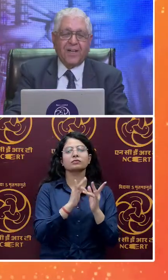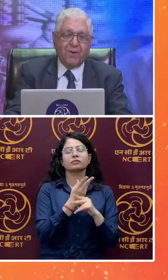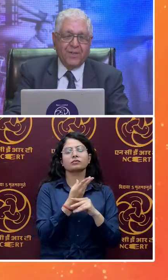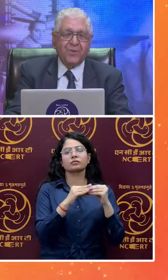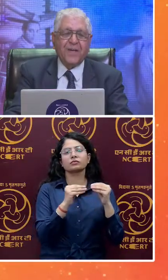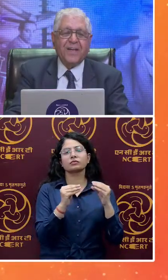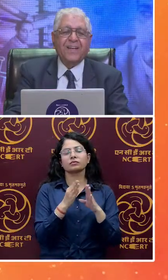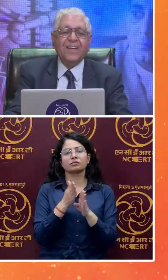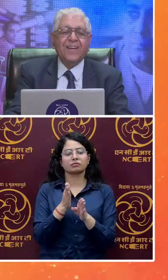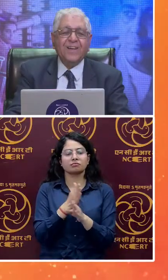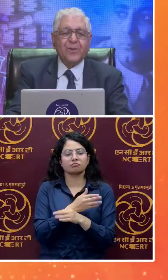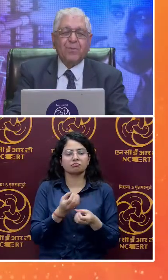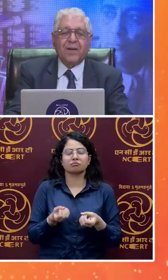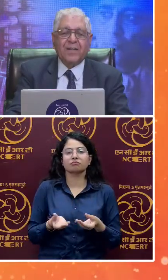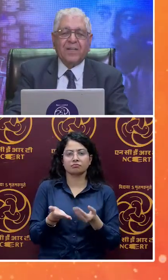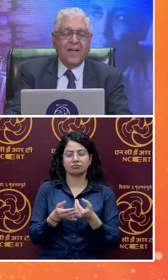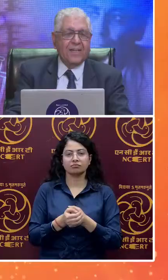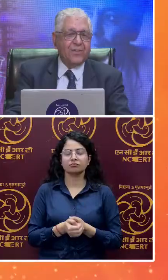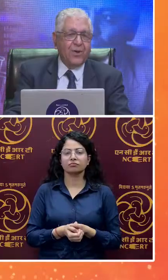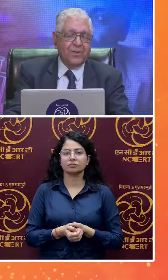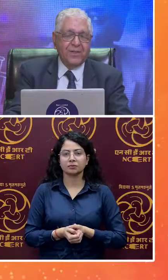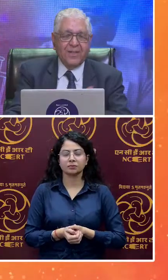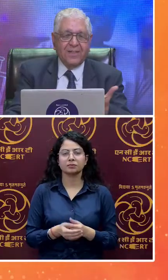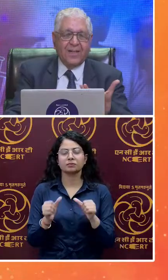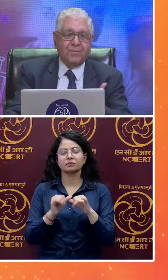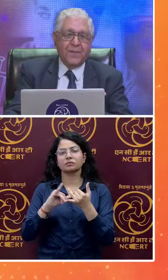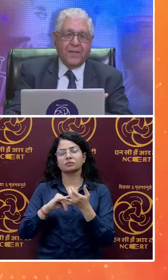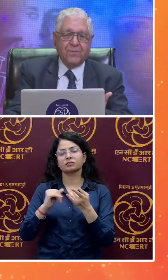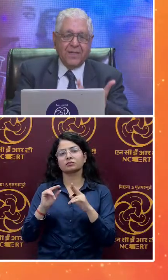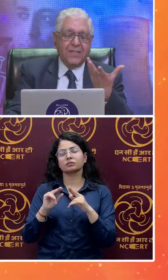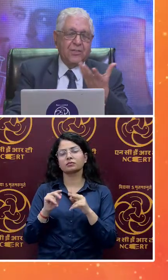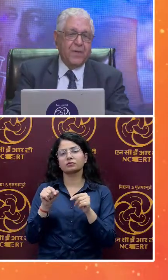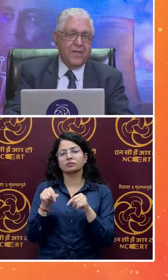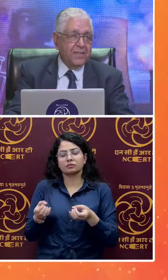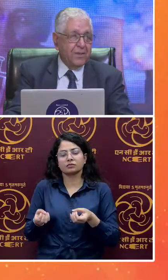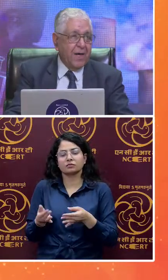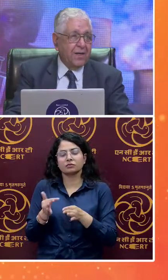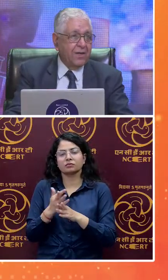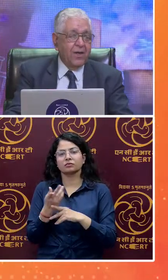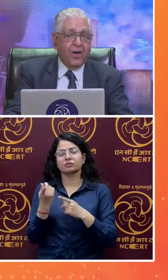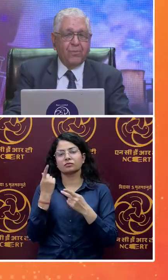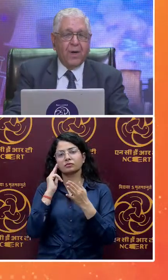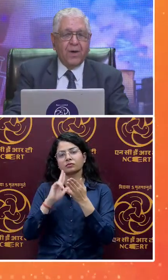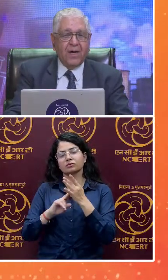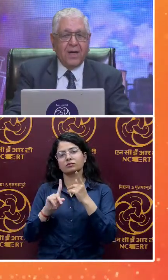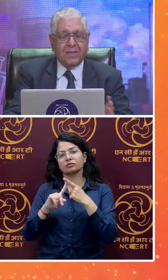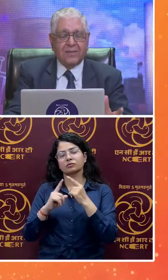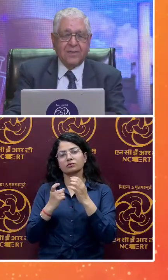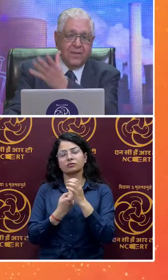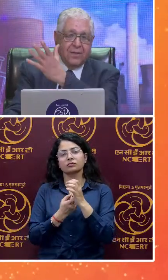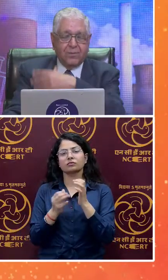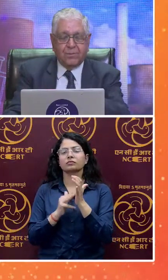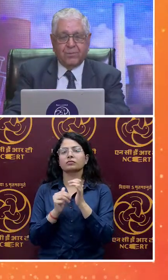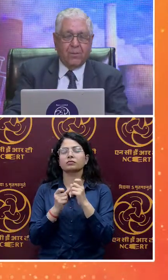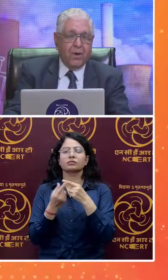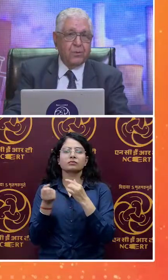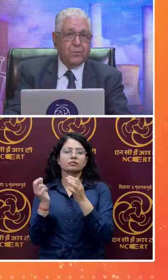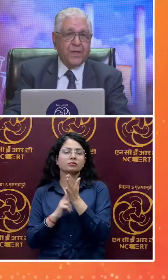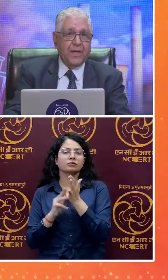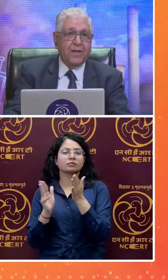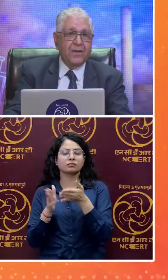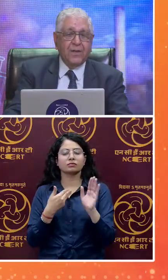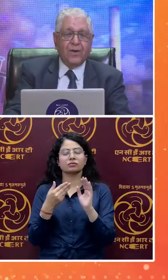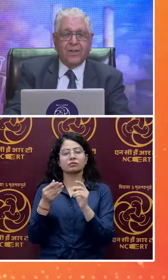TIFR had come into being. So, A.S. Rao becomes an instrumentation man of Bhabha as Bhabha